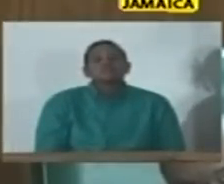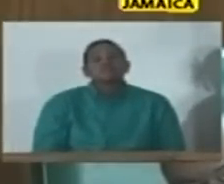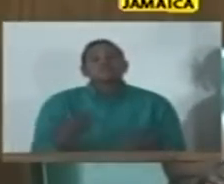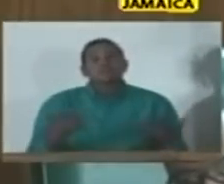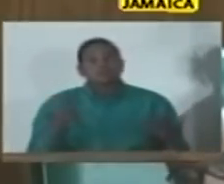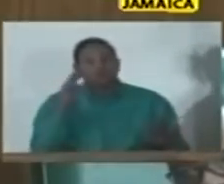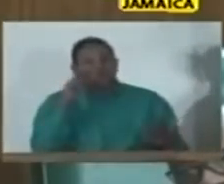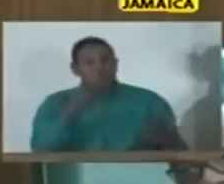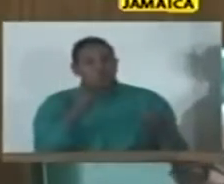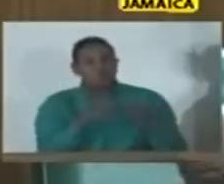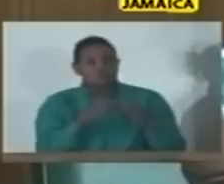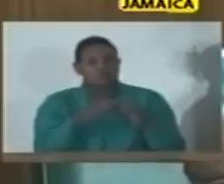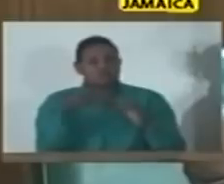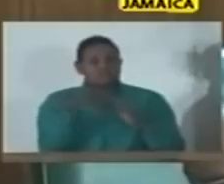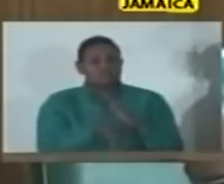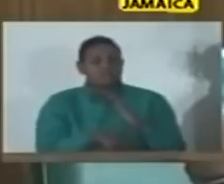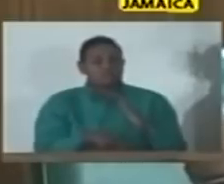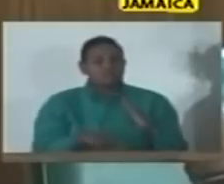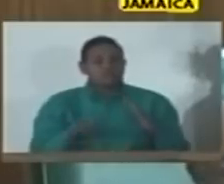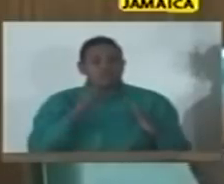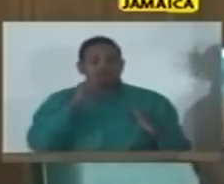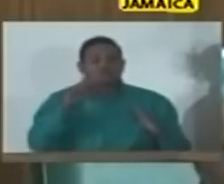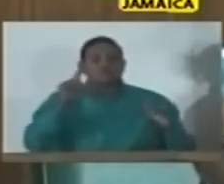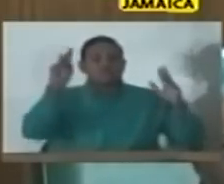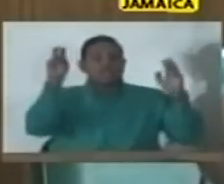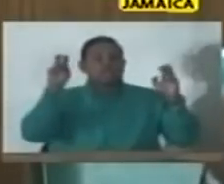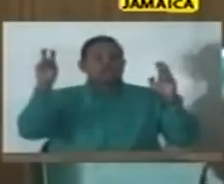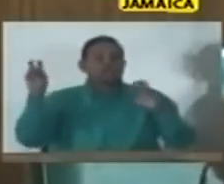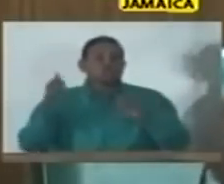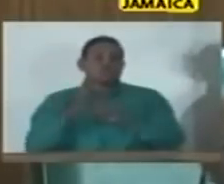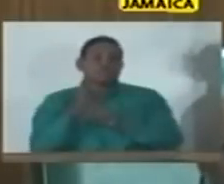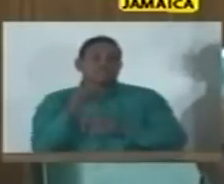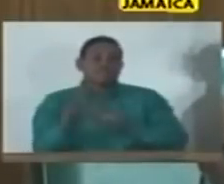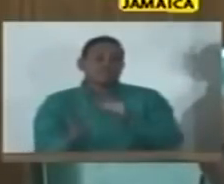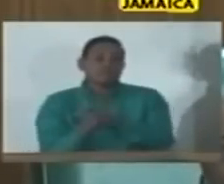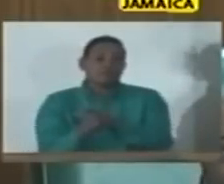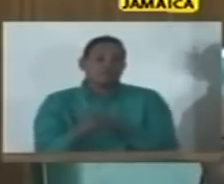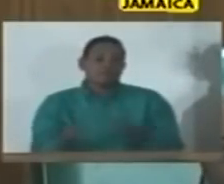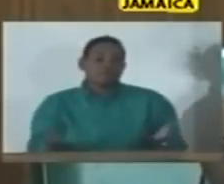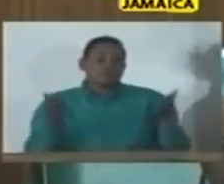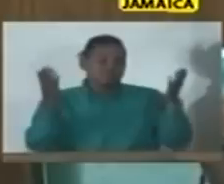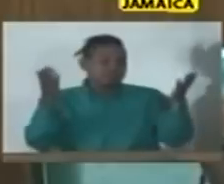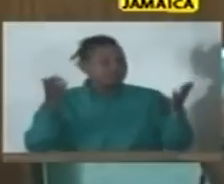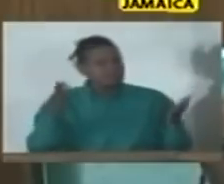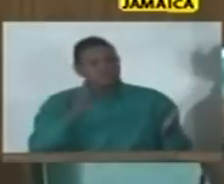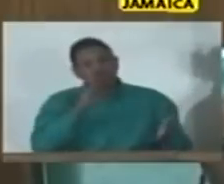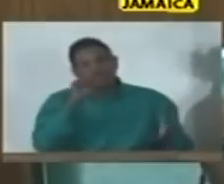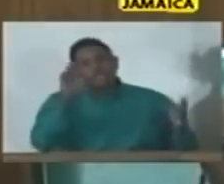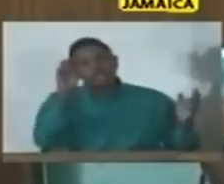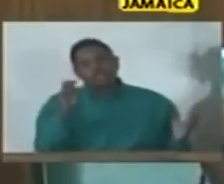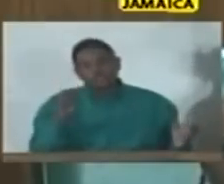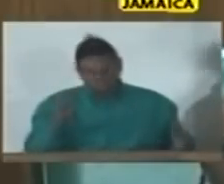further, because a real issue has been raised.